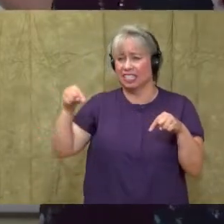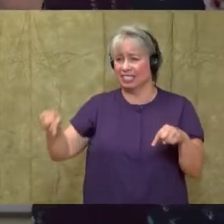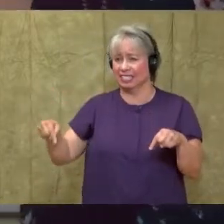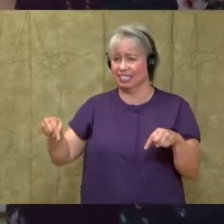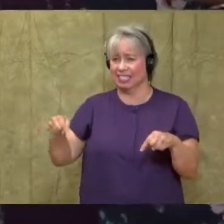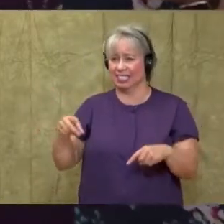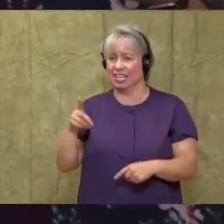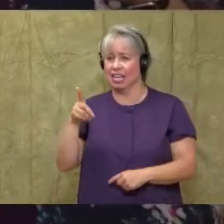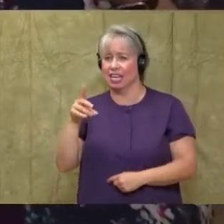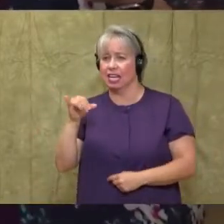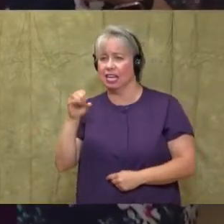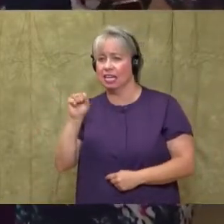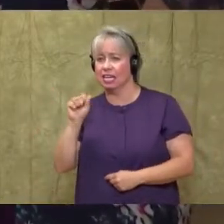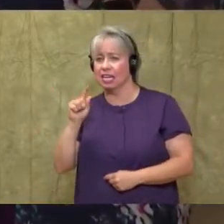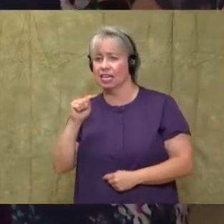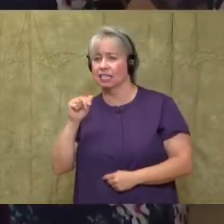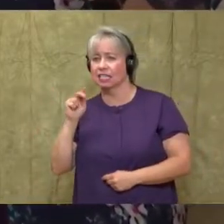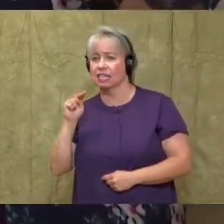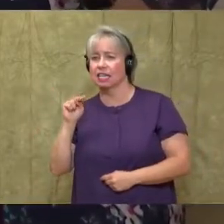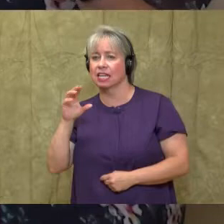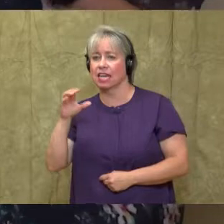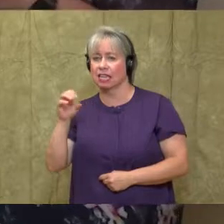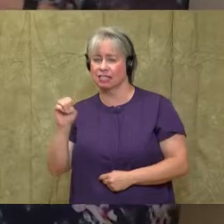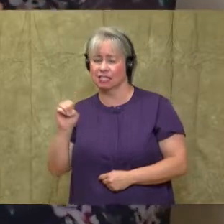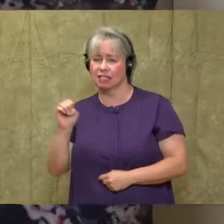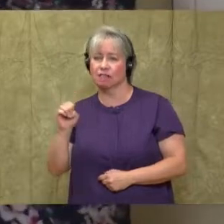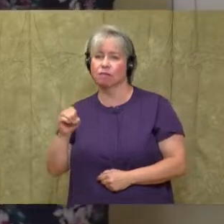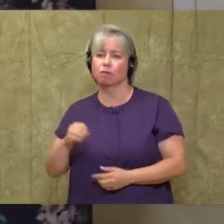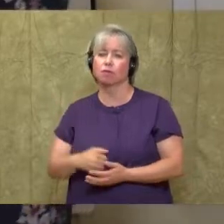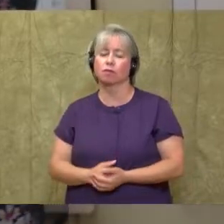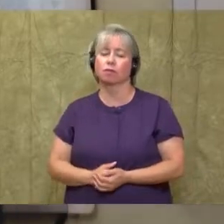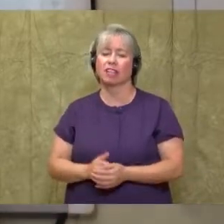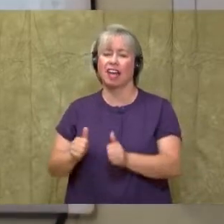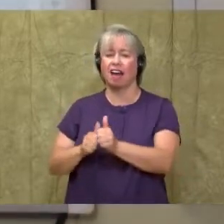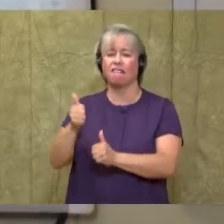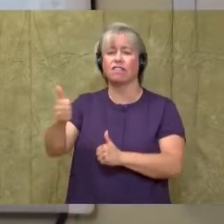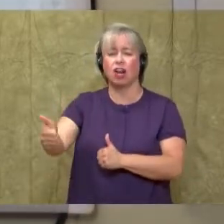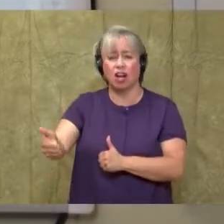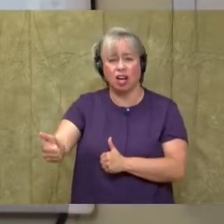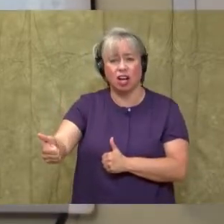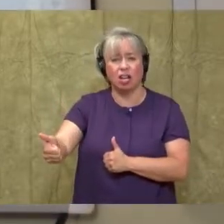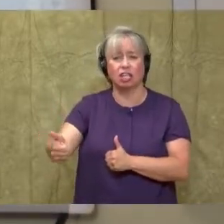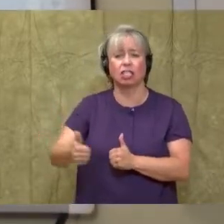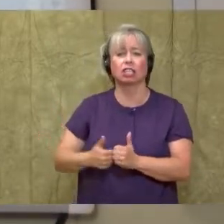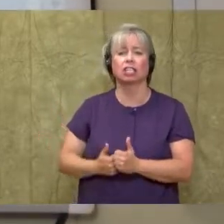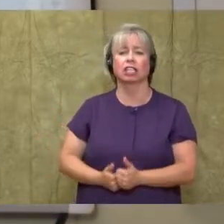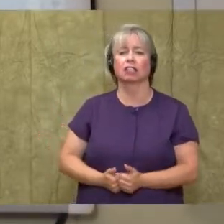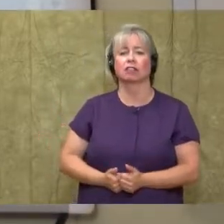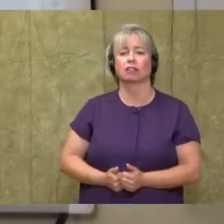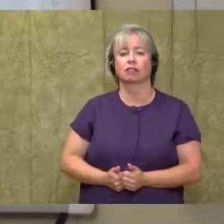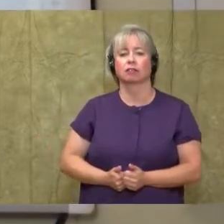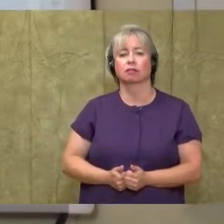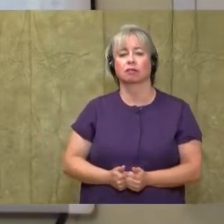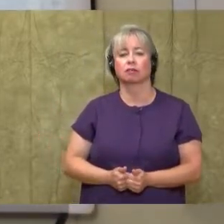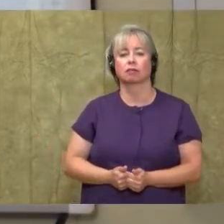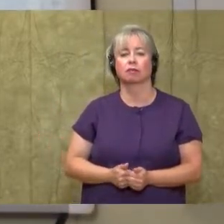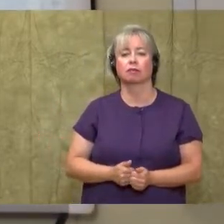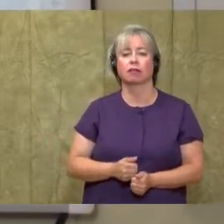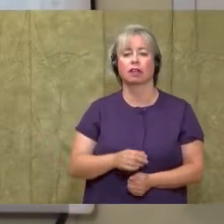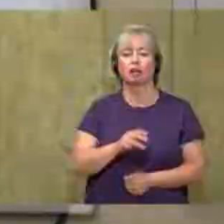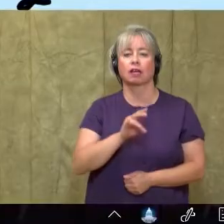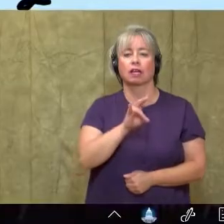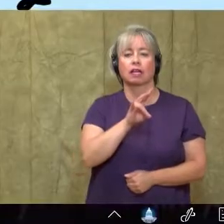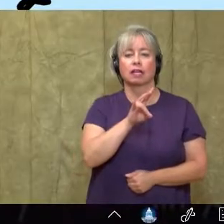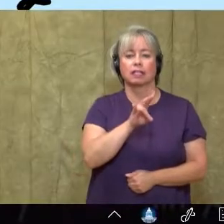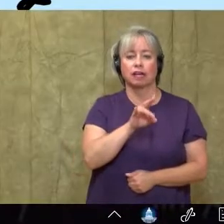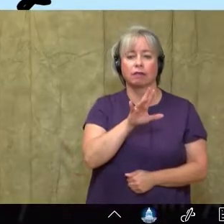is associated with total? That's right, addition. So now we need to add 73